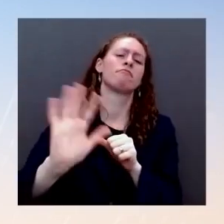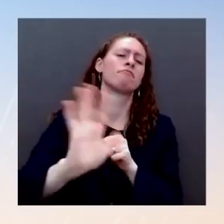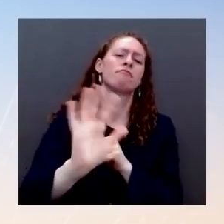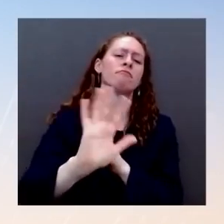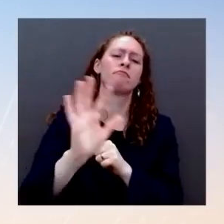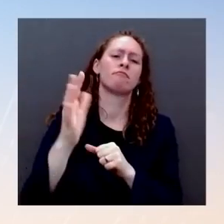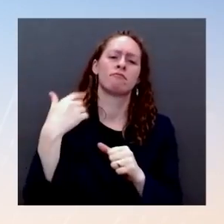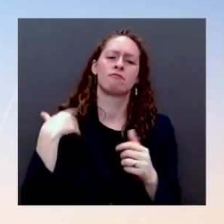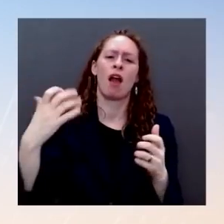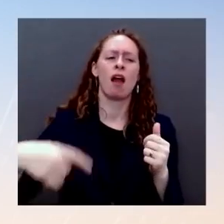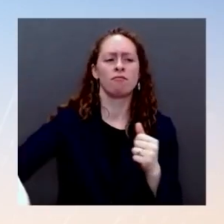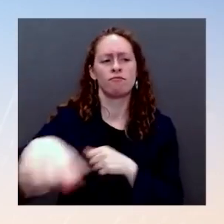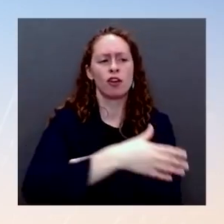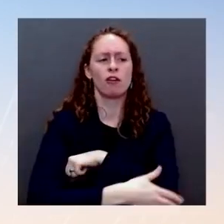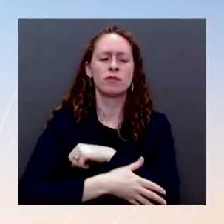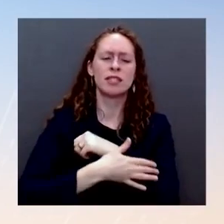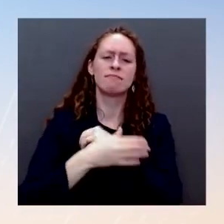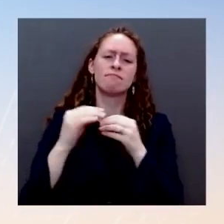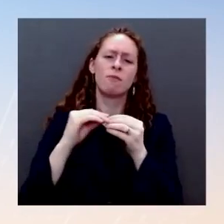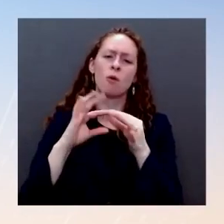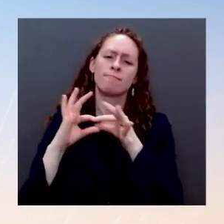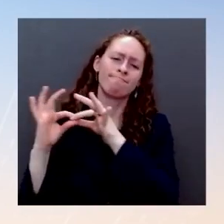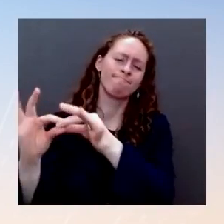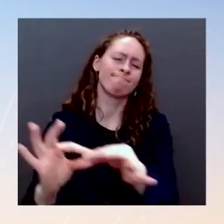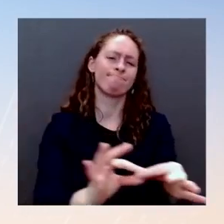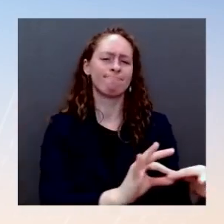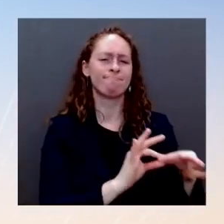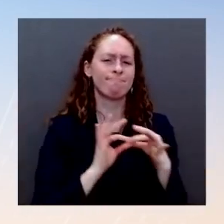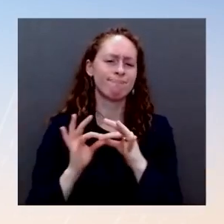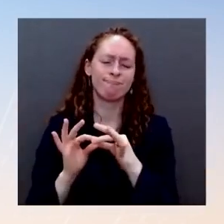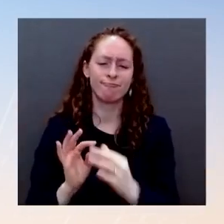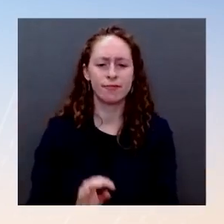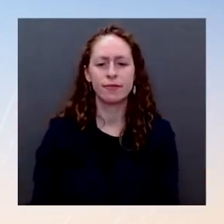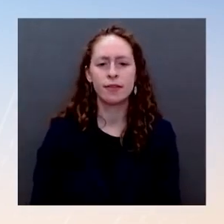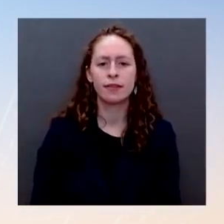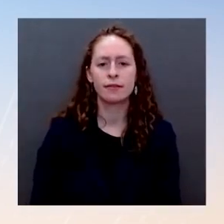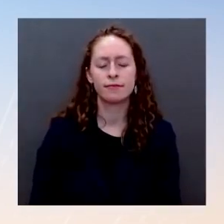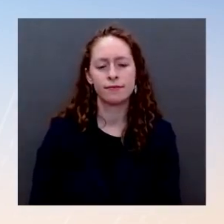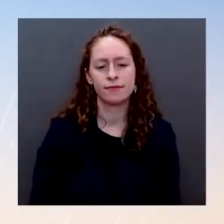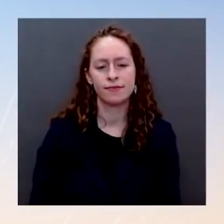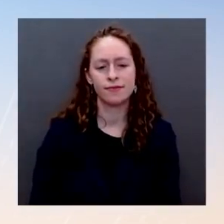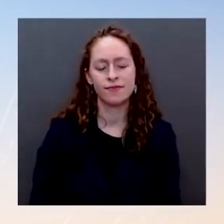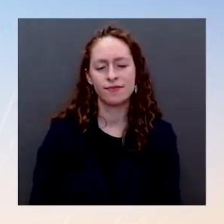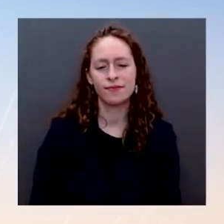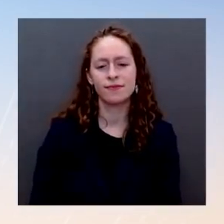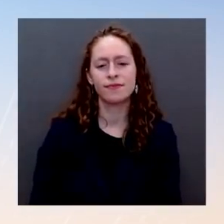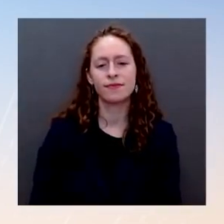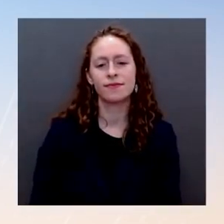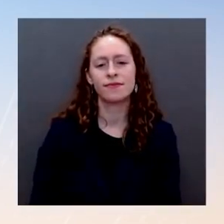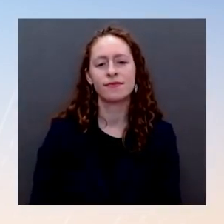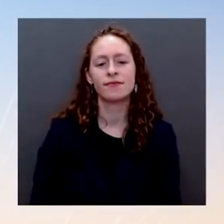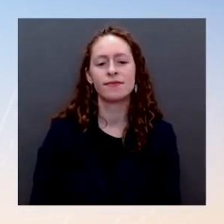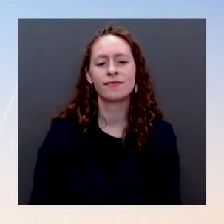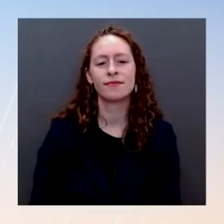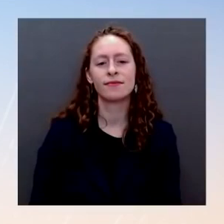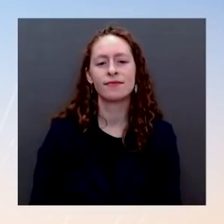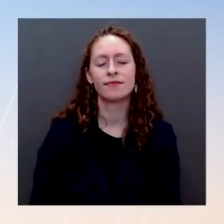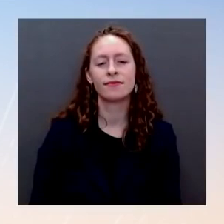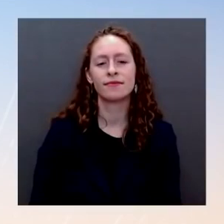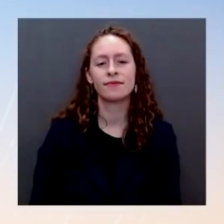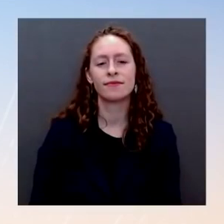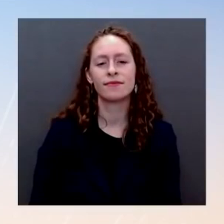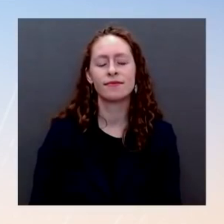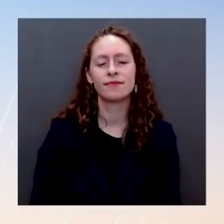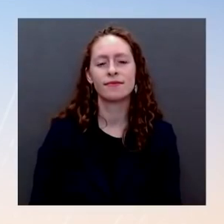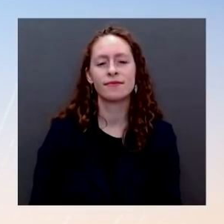or yesterday, can you tell us whether he can live with a smaller Build Back Better package or a package that doesn't have the